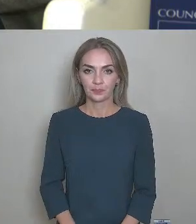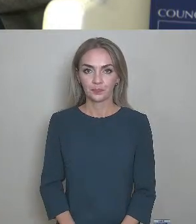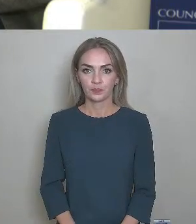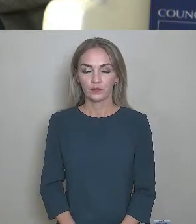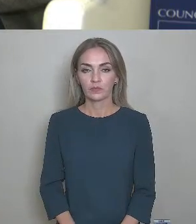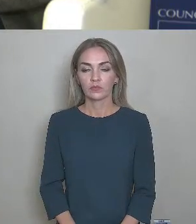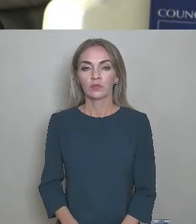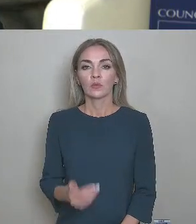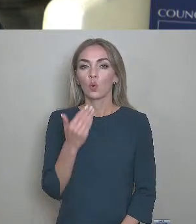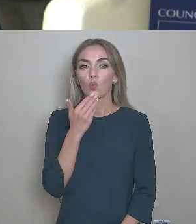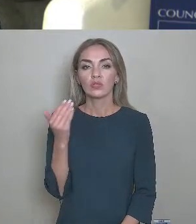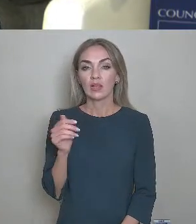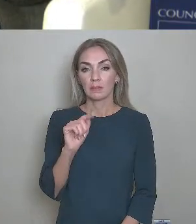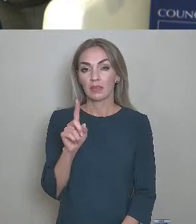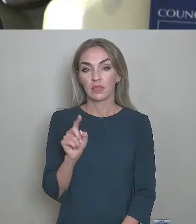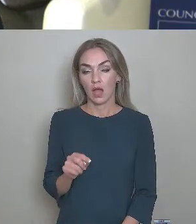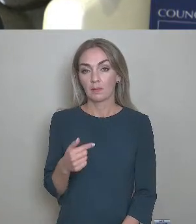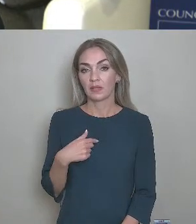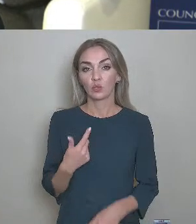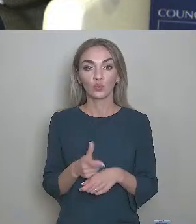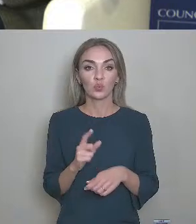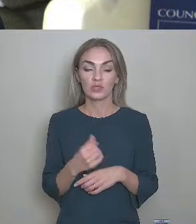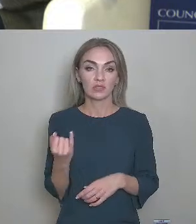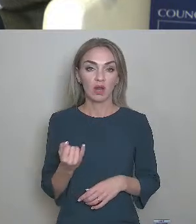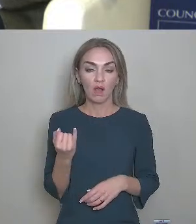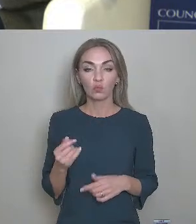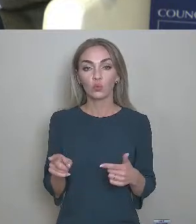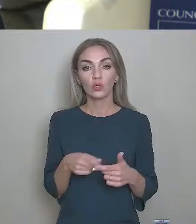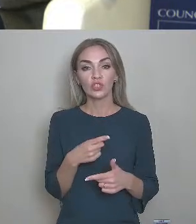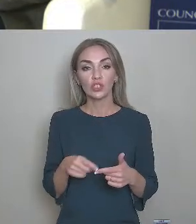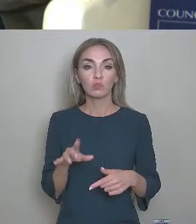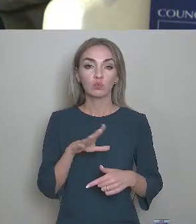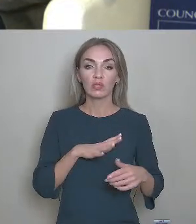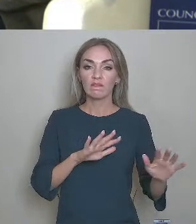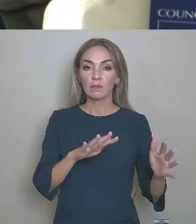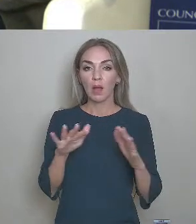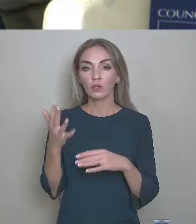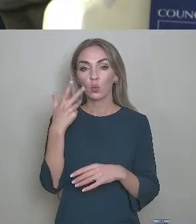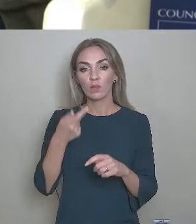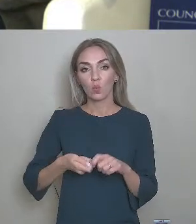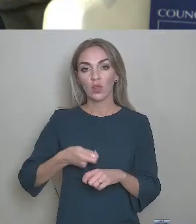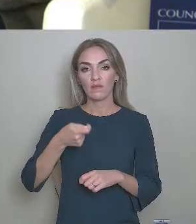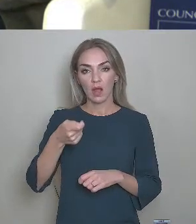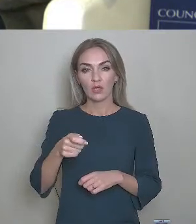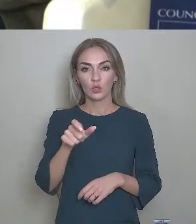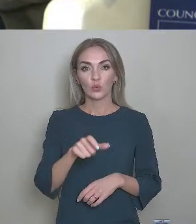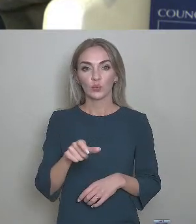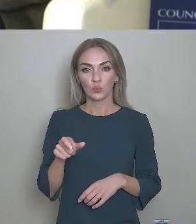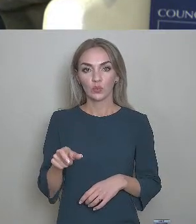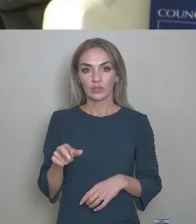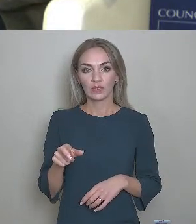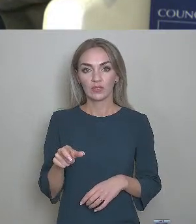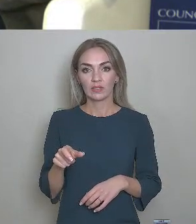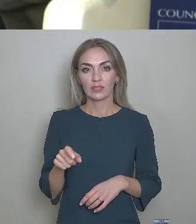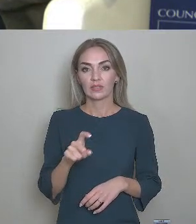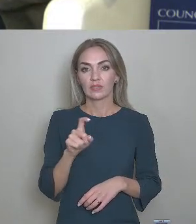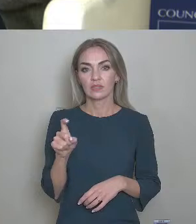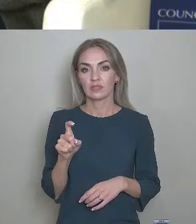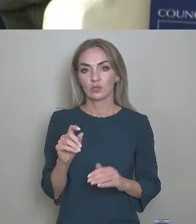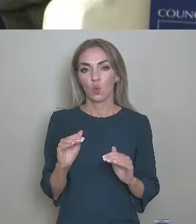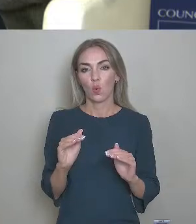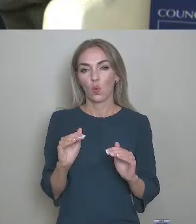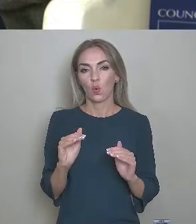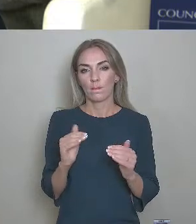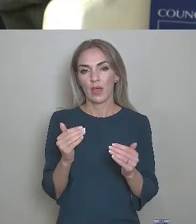and goes to court, we can say that the court rejects it, the question. So,